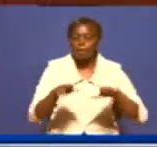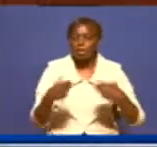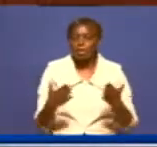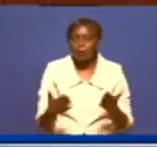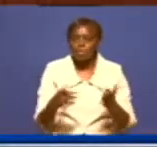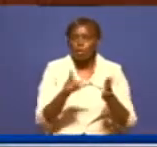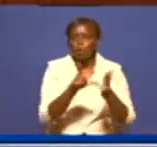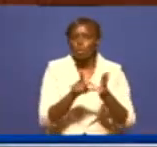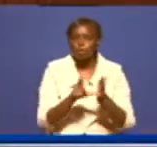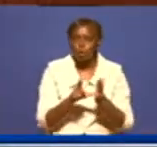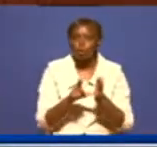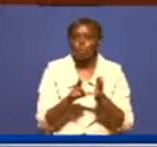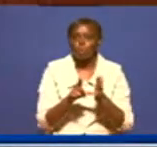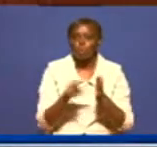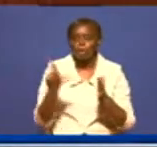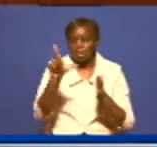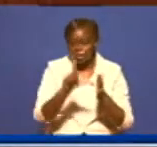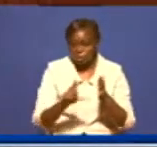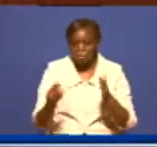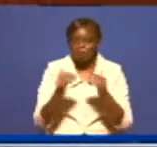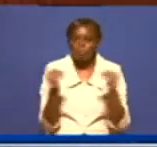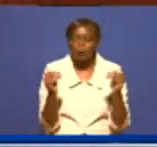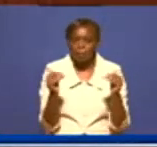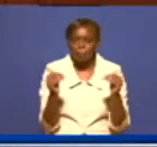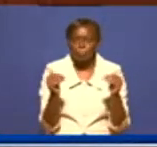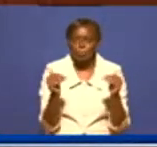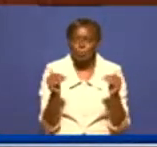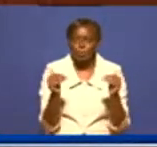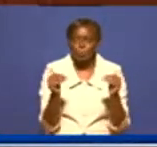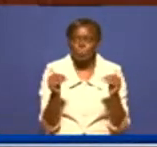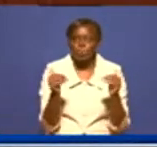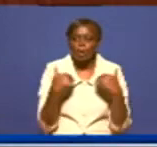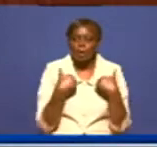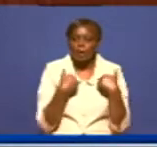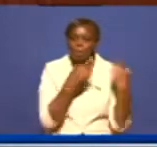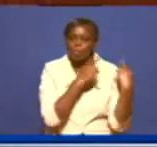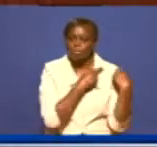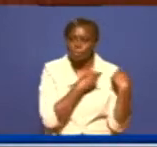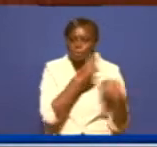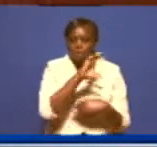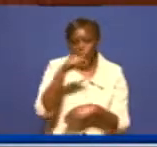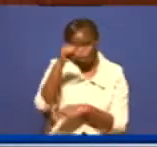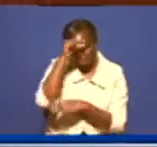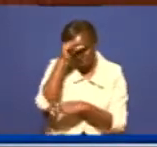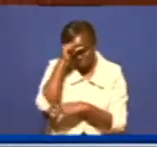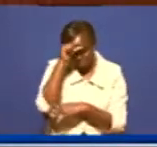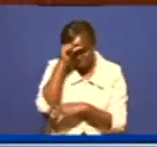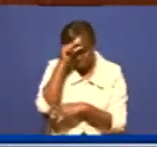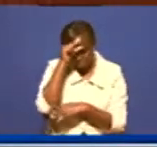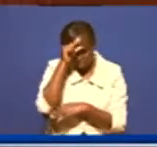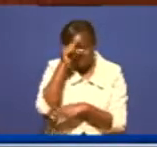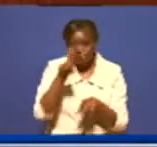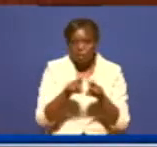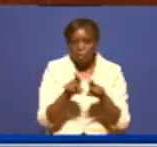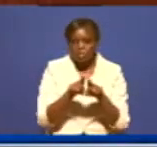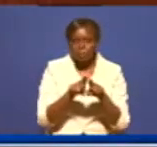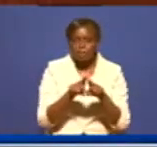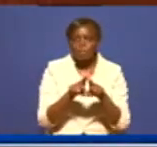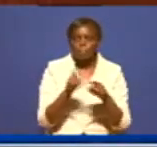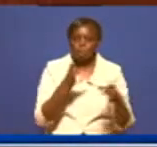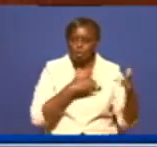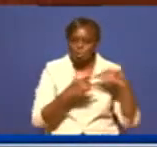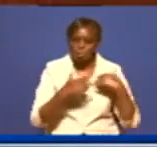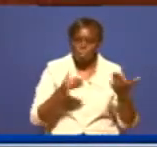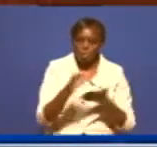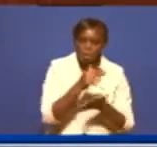with at the local level. There is a role played by the county governments insofar as this relationship is concerned, collection